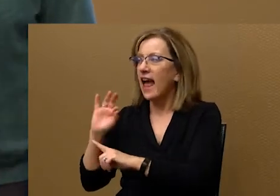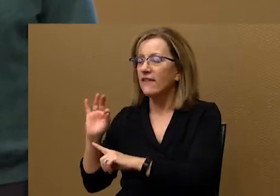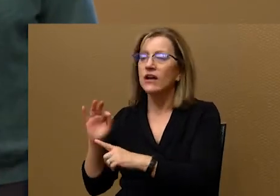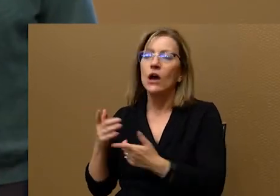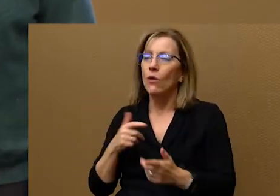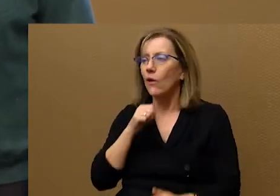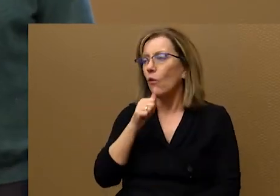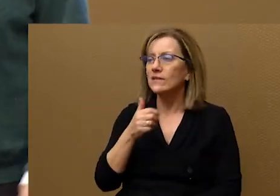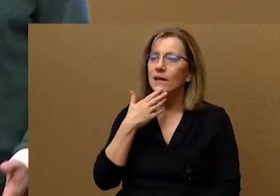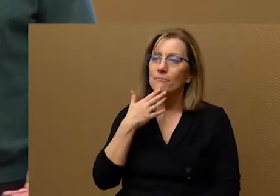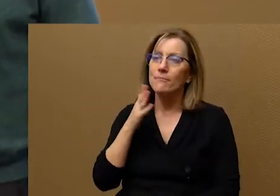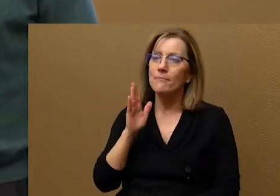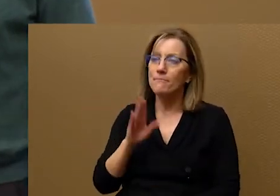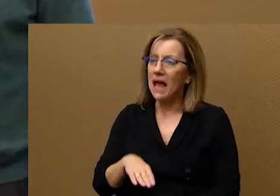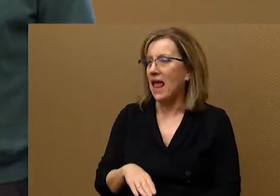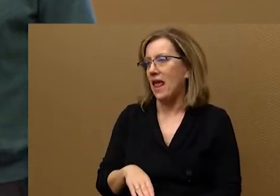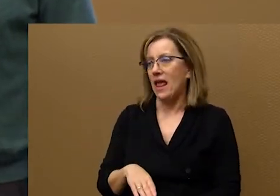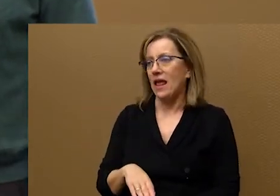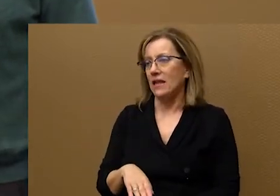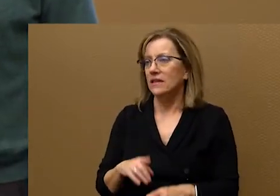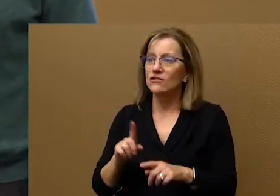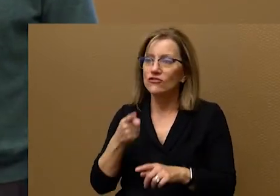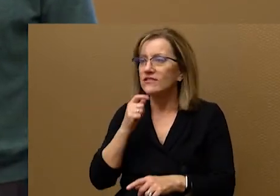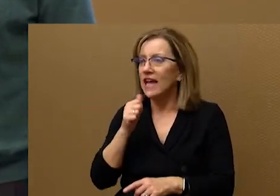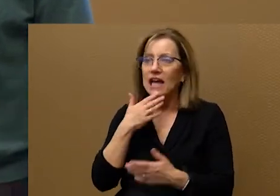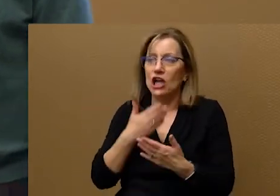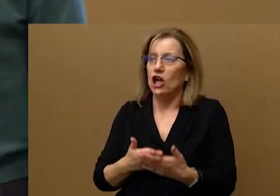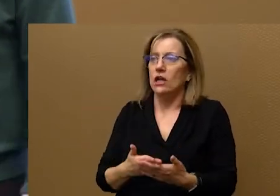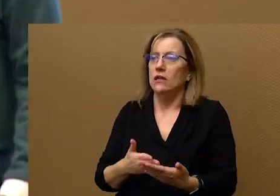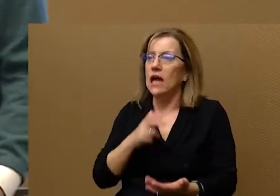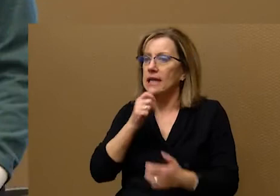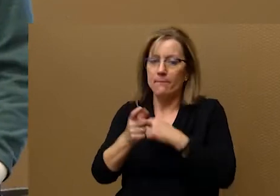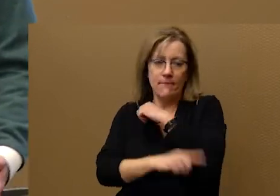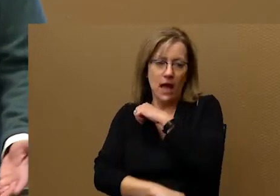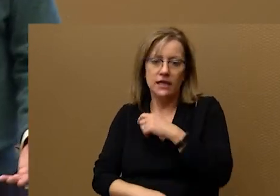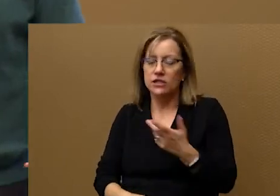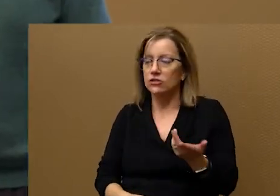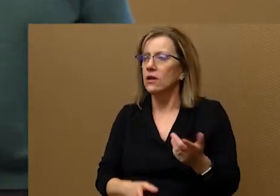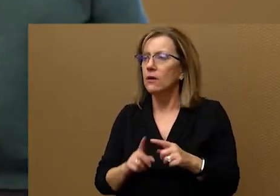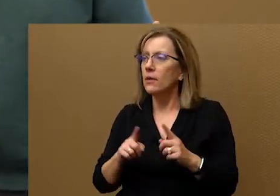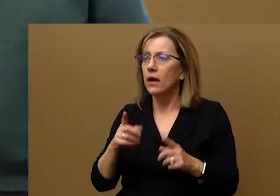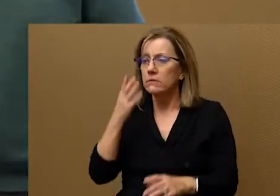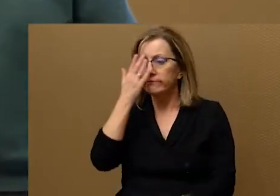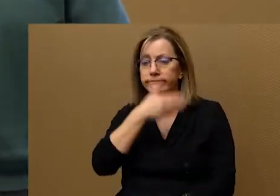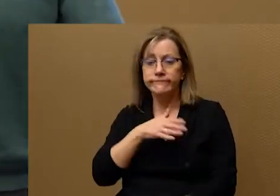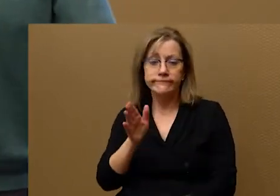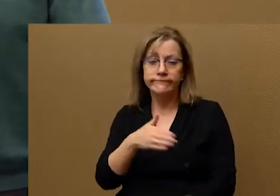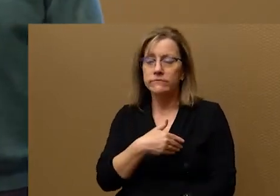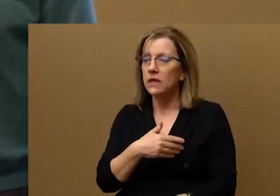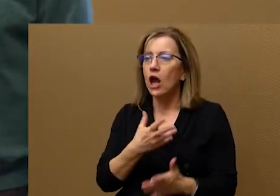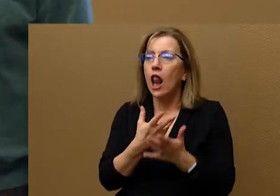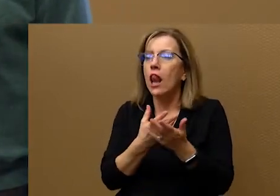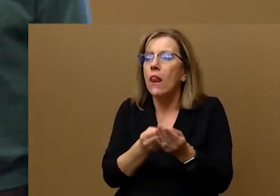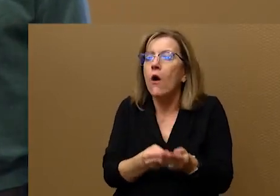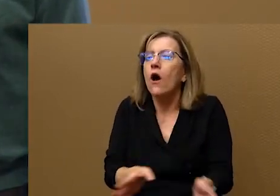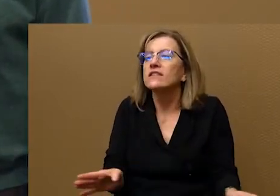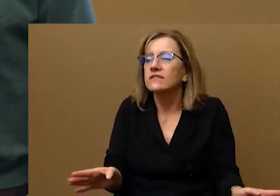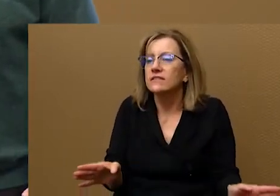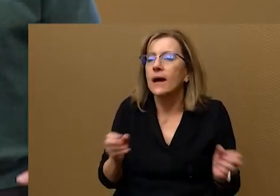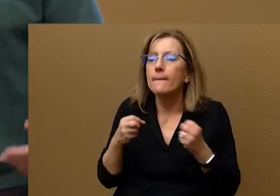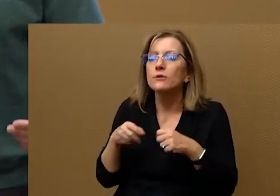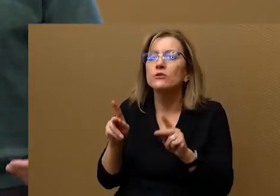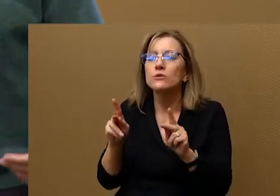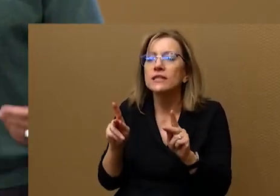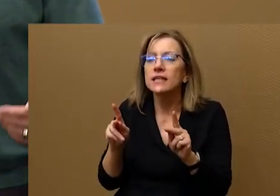wasn't bad, it just wasn't good, right? I mean, I didn't punish them, but it was a lost opportunity, right?